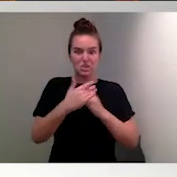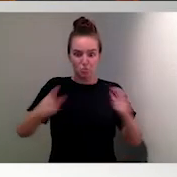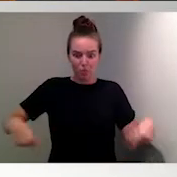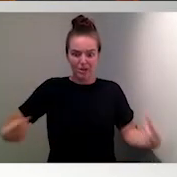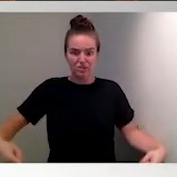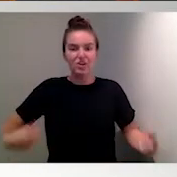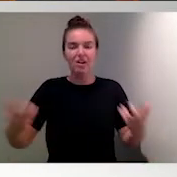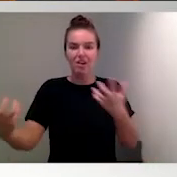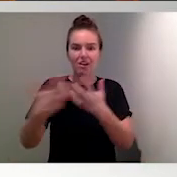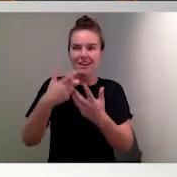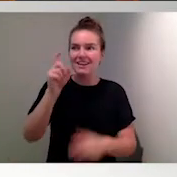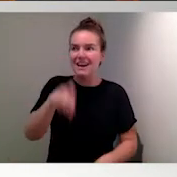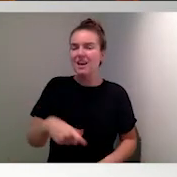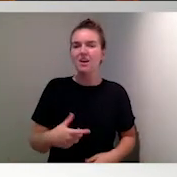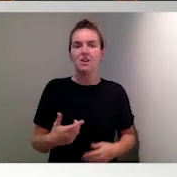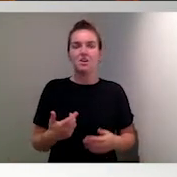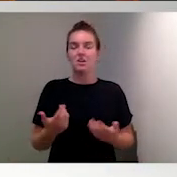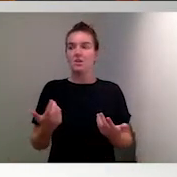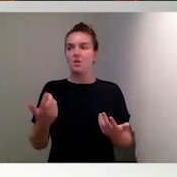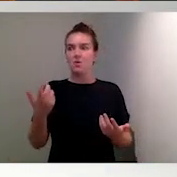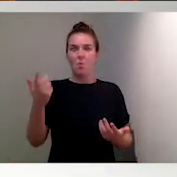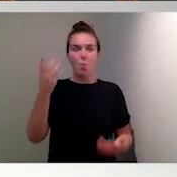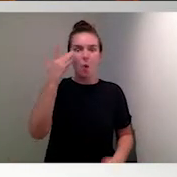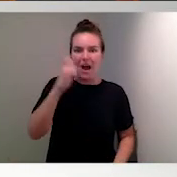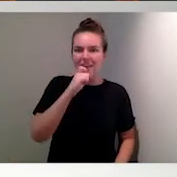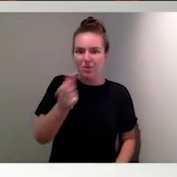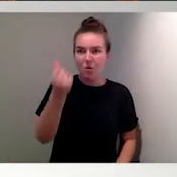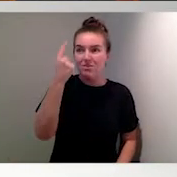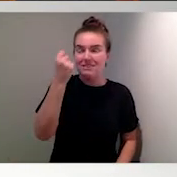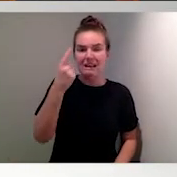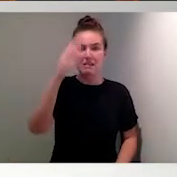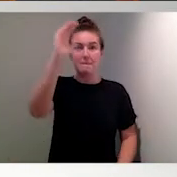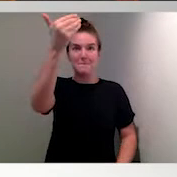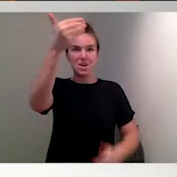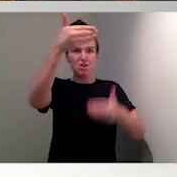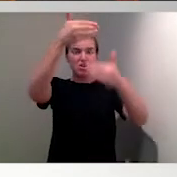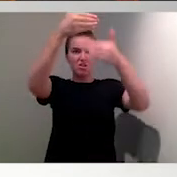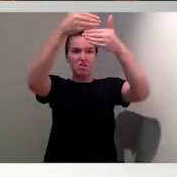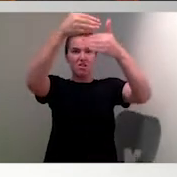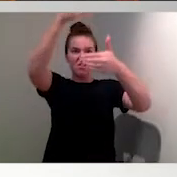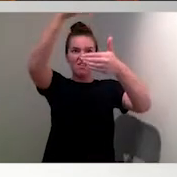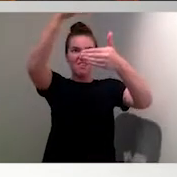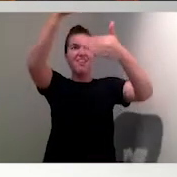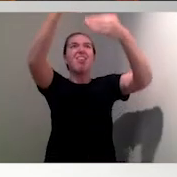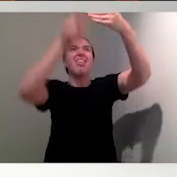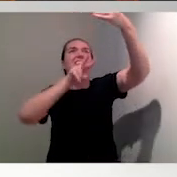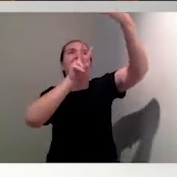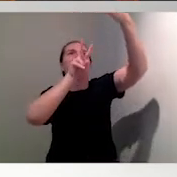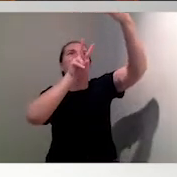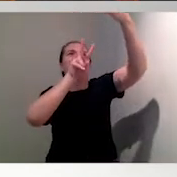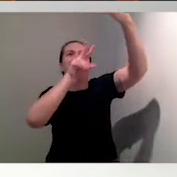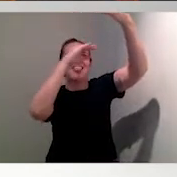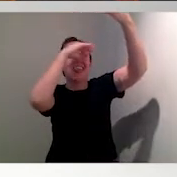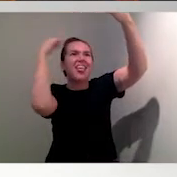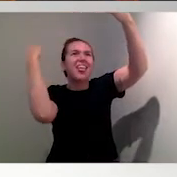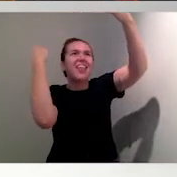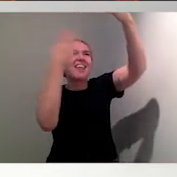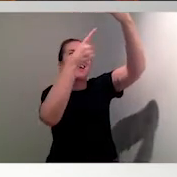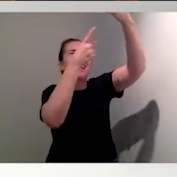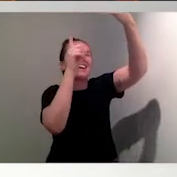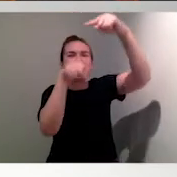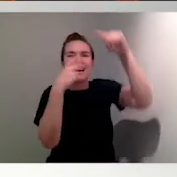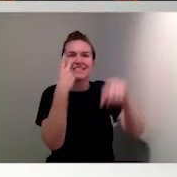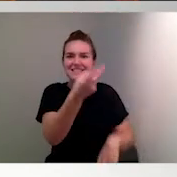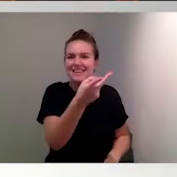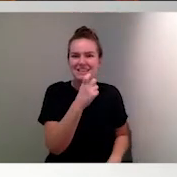cuts us off at the forehead isn't really appropriate? Why don't they know this? If you have